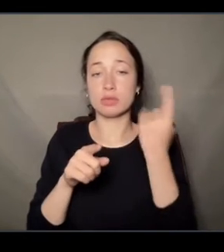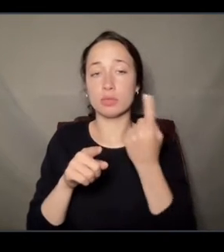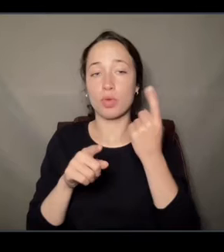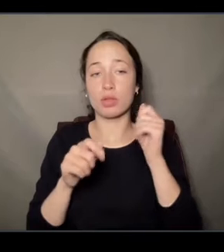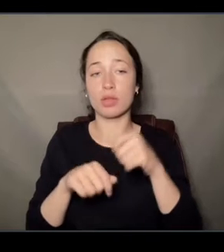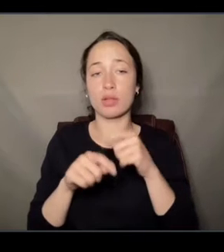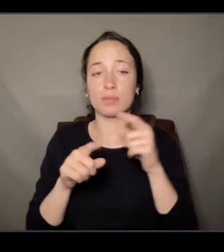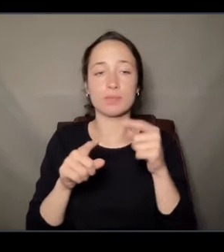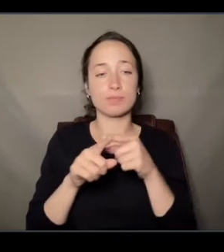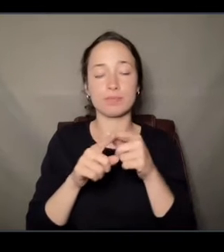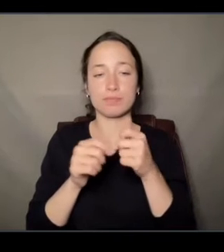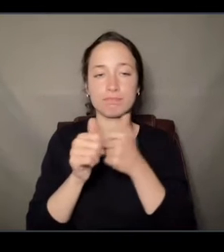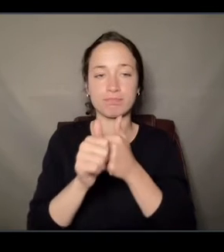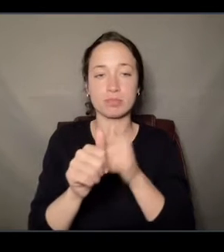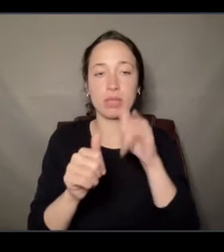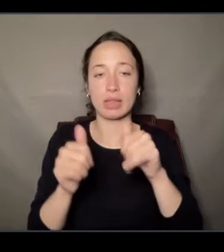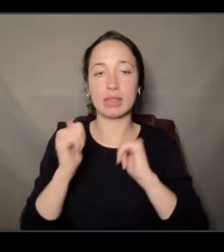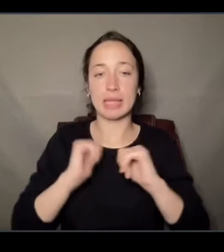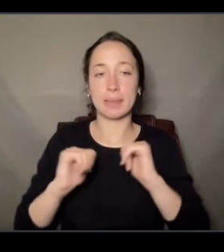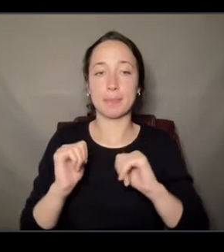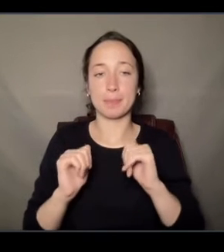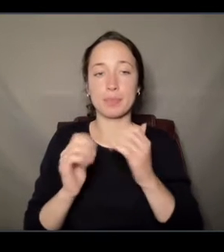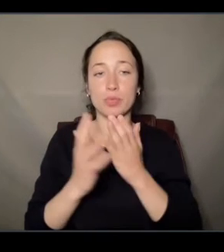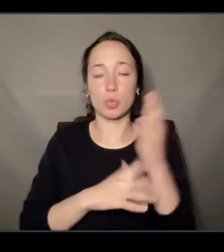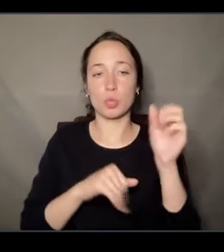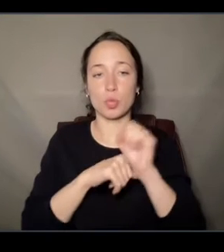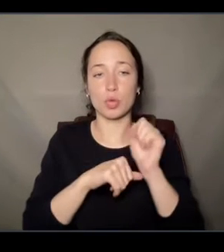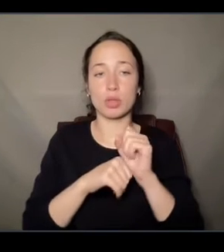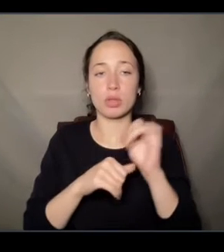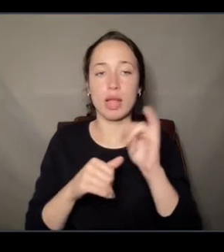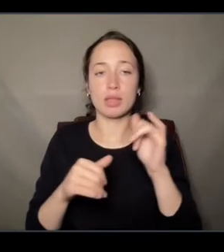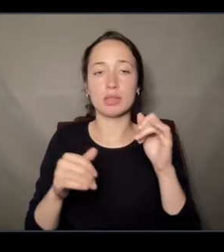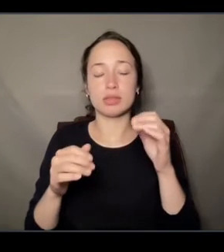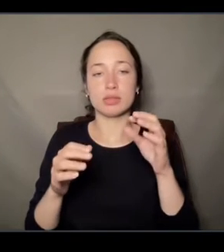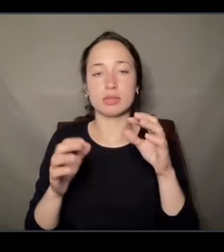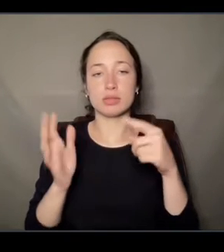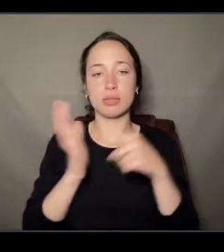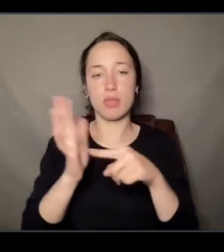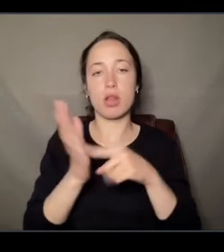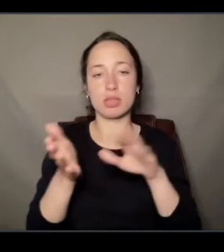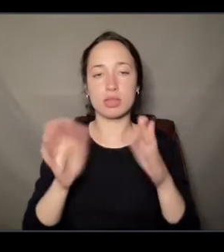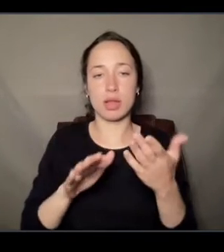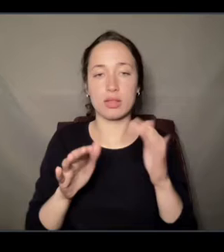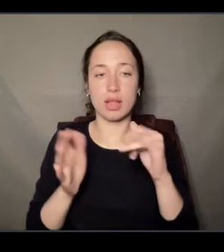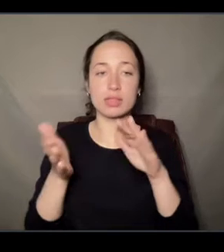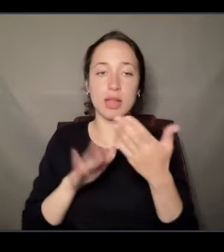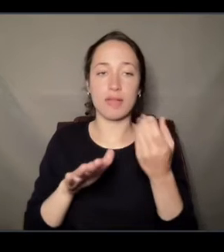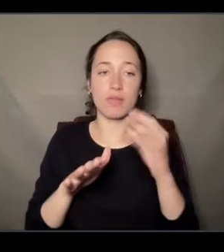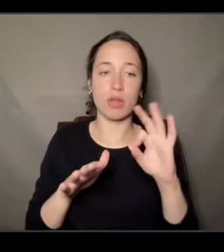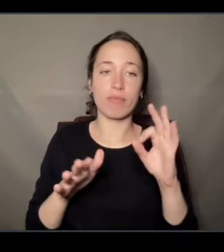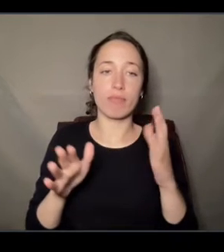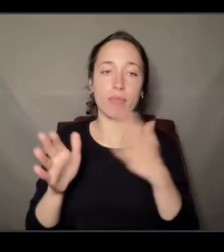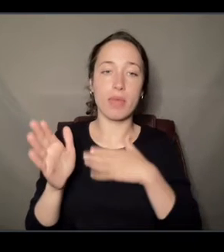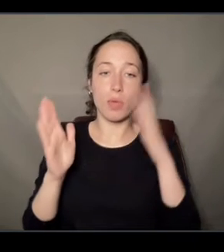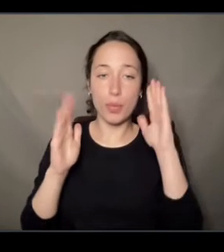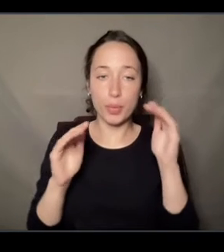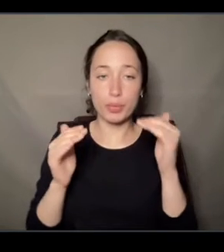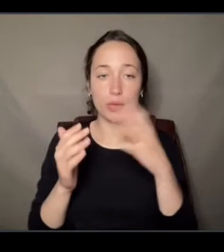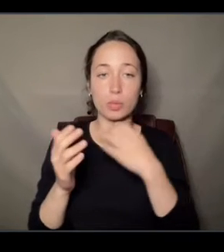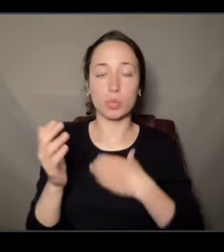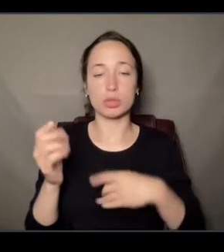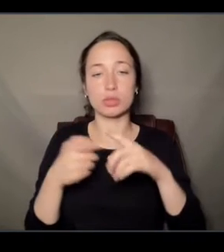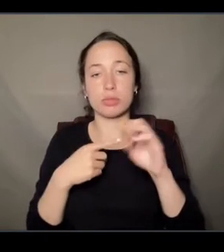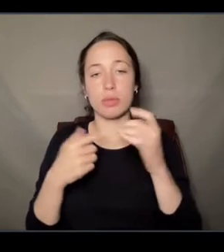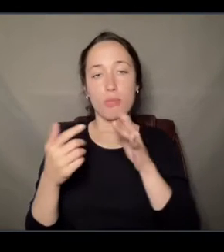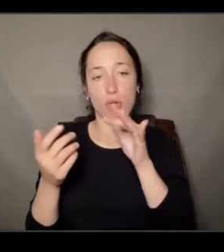trace just that theme throughout the work and the different like symbolic deaths, like the death of my hope and wish to be